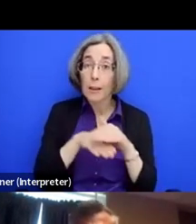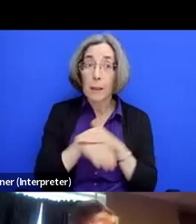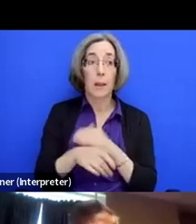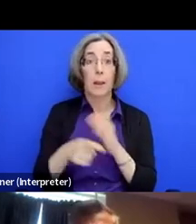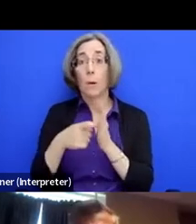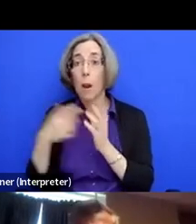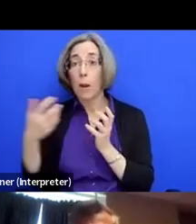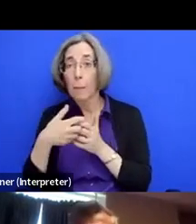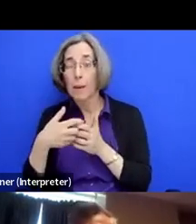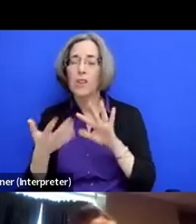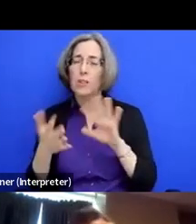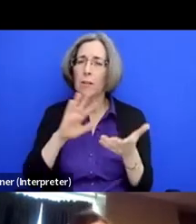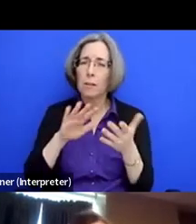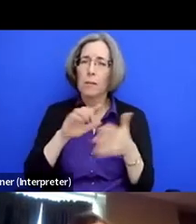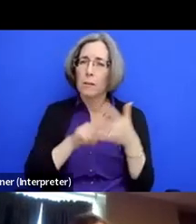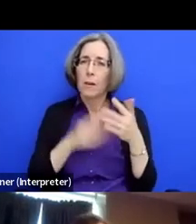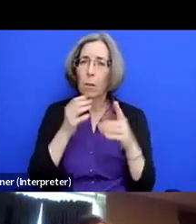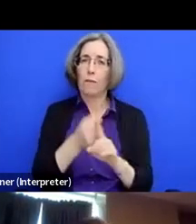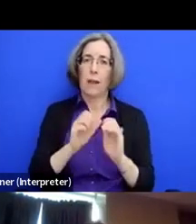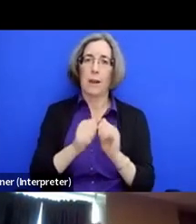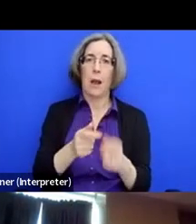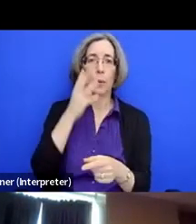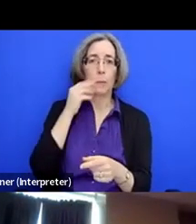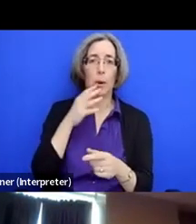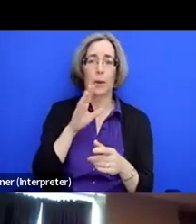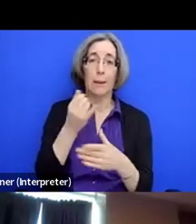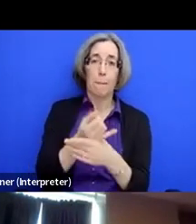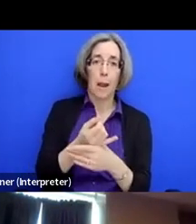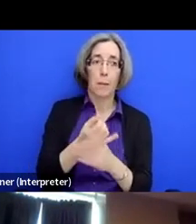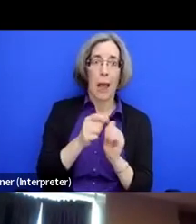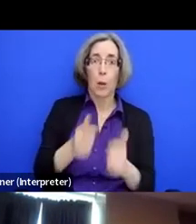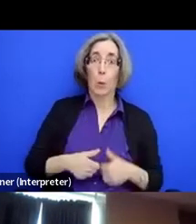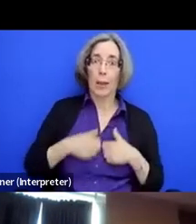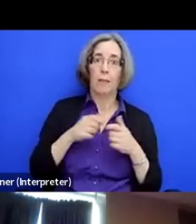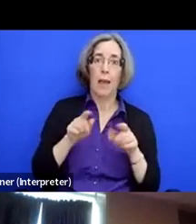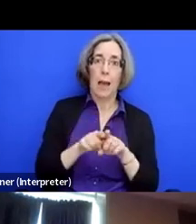experience your impairment and therefore how you live your life as a person with a disability.